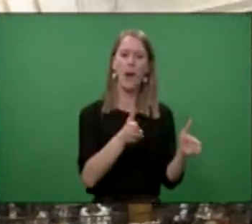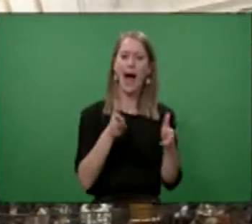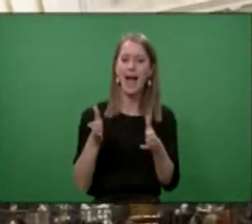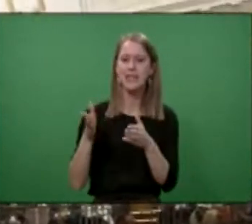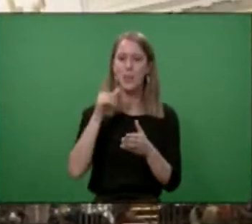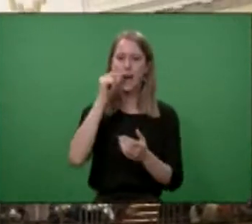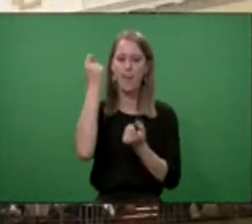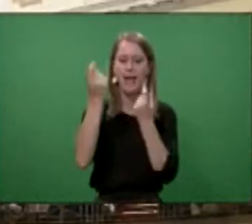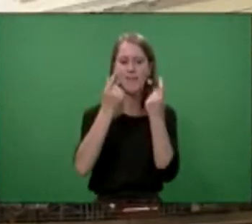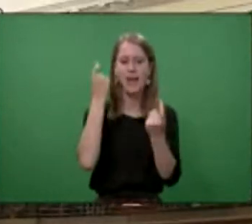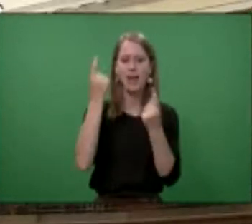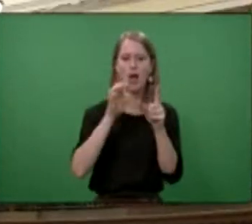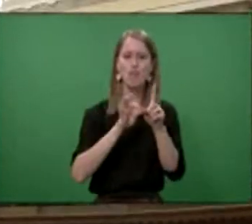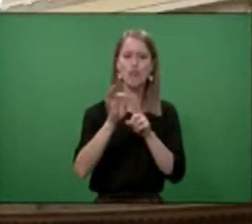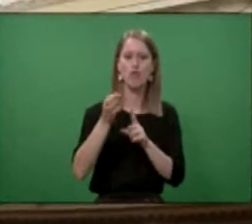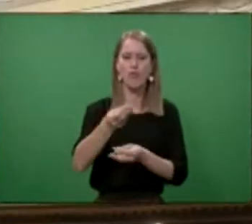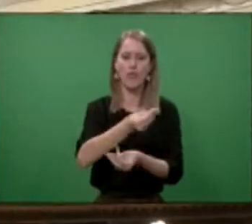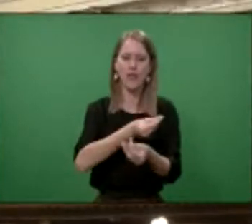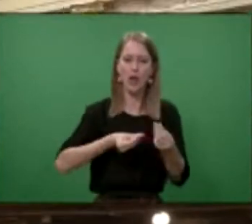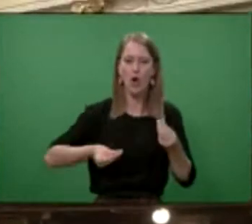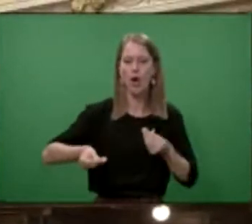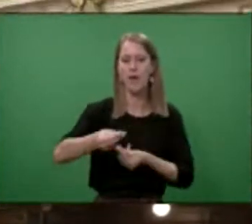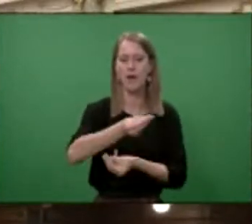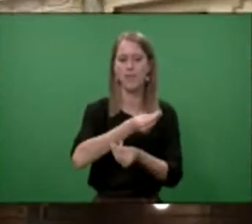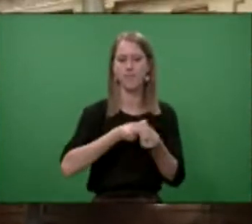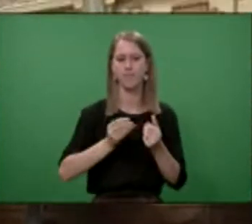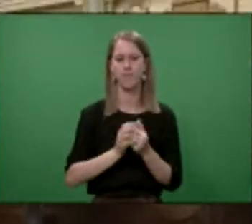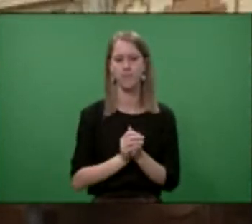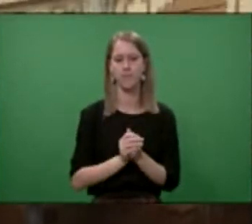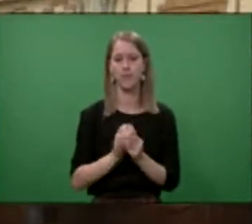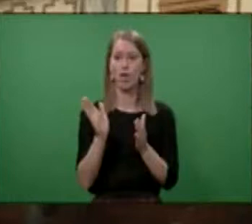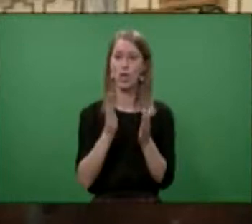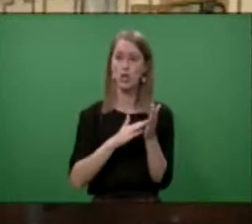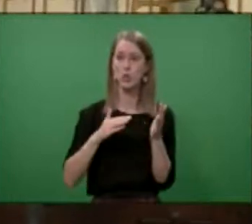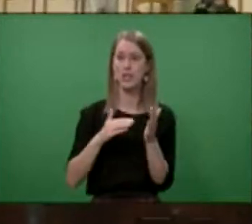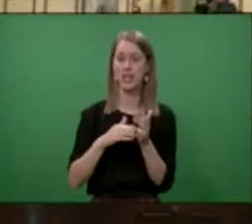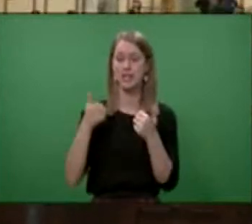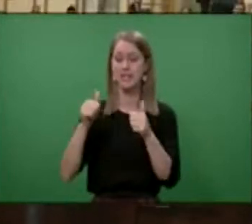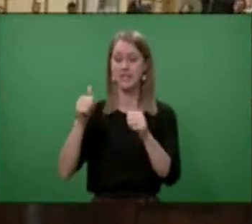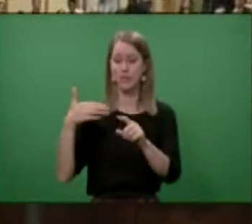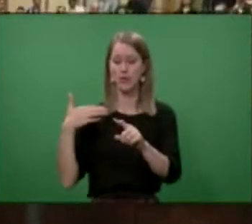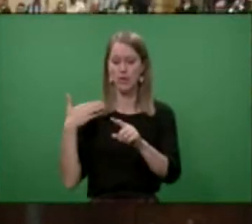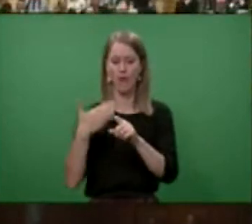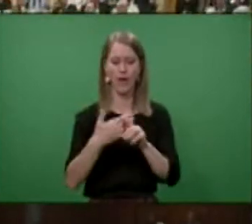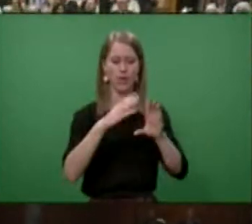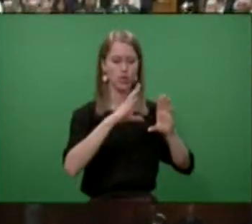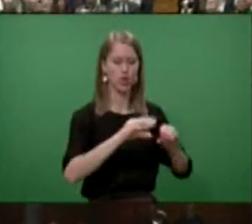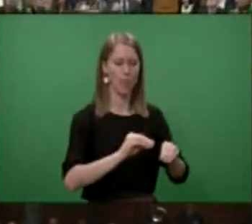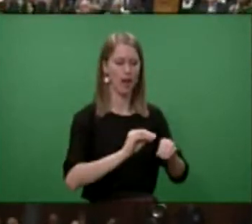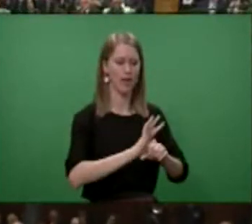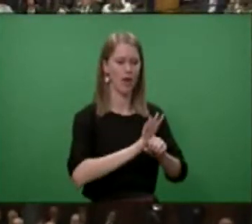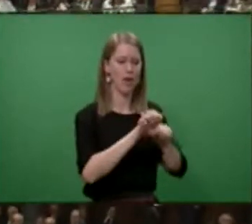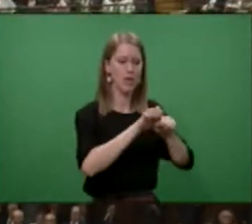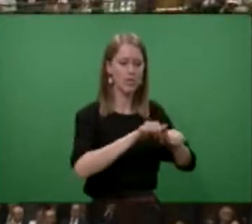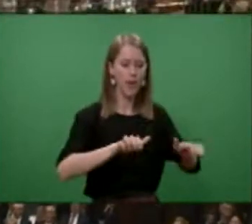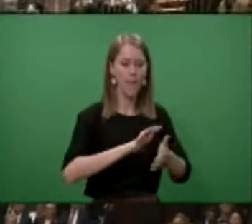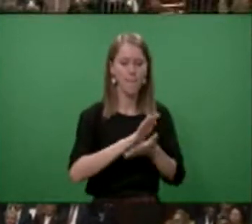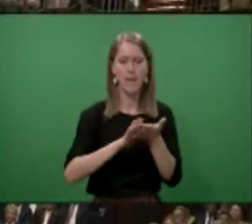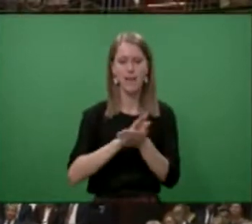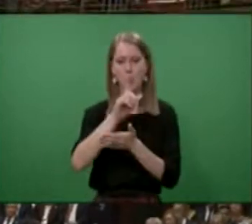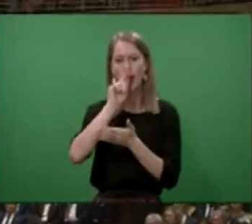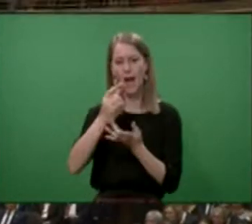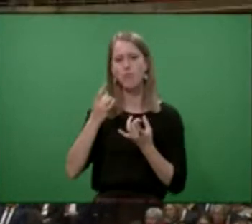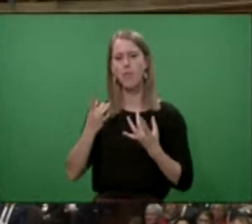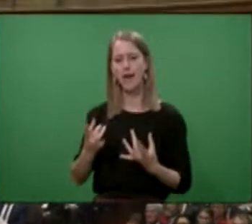position and our economy. New Zealand's success in fighting the virus means we are better positioned for recovery